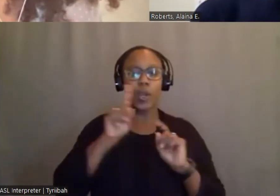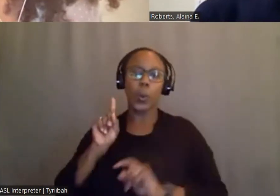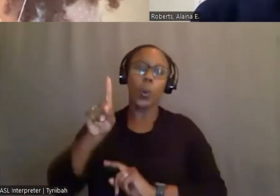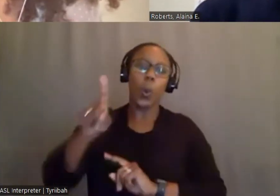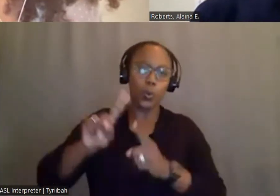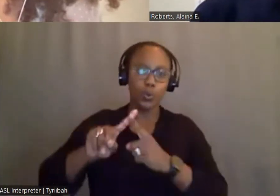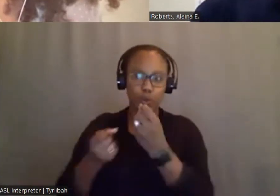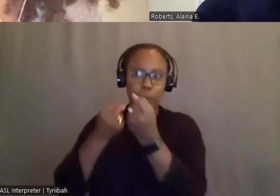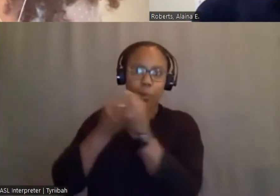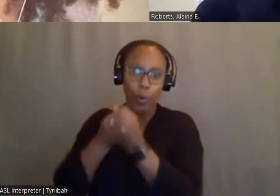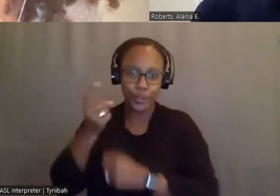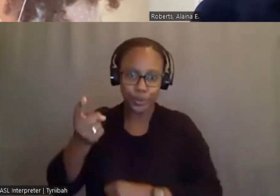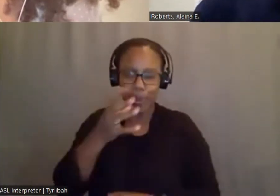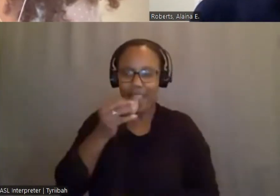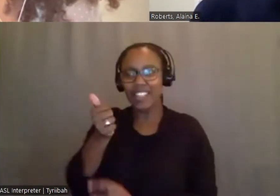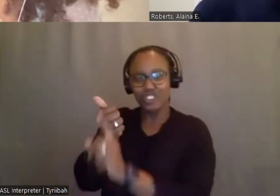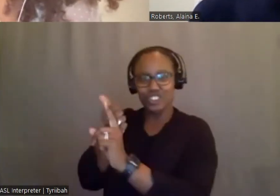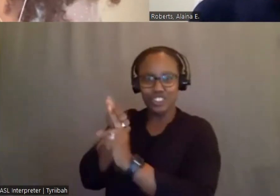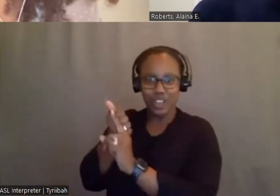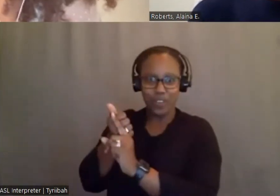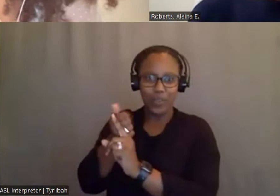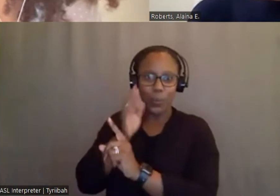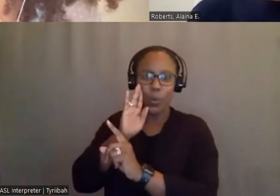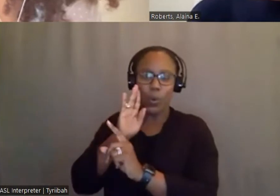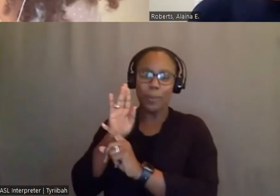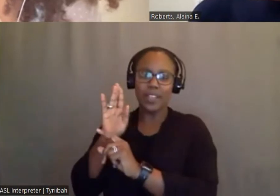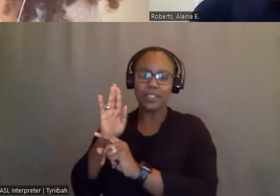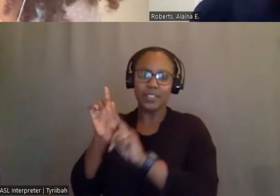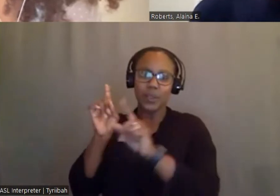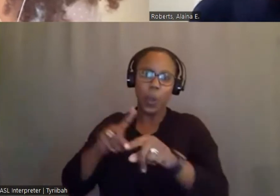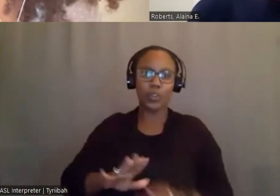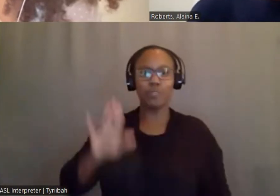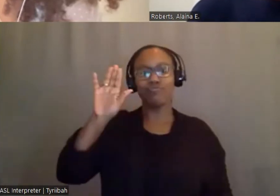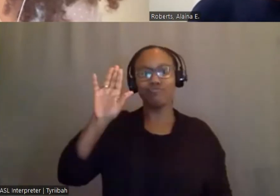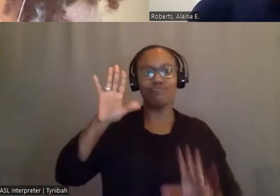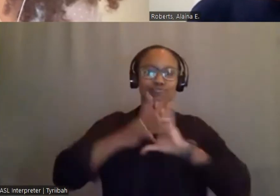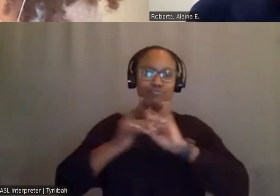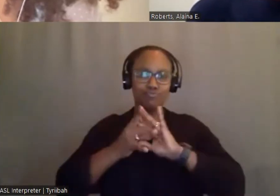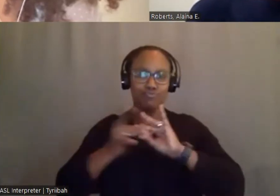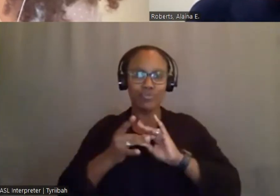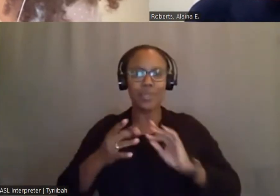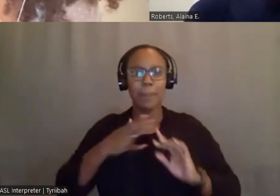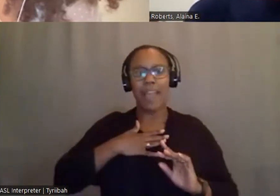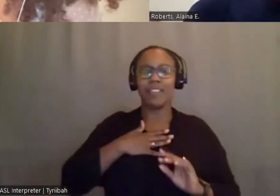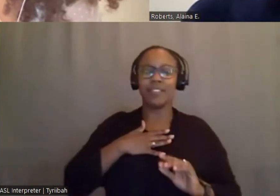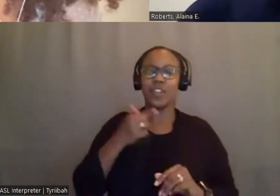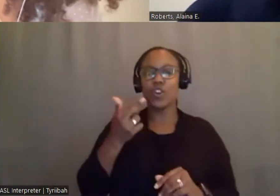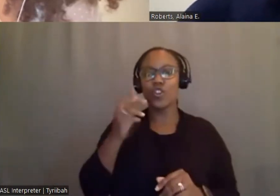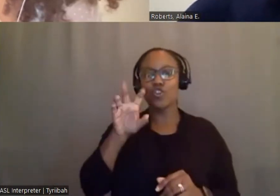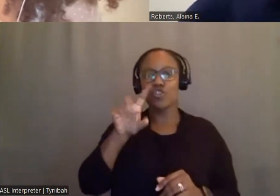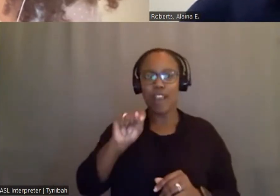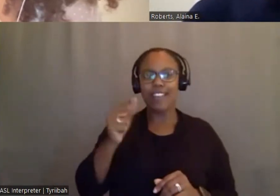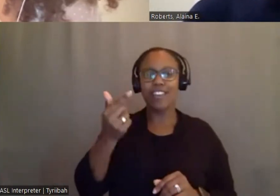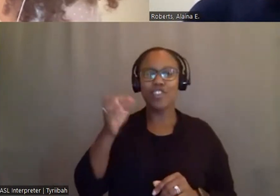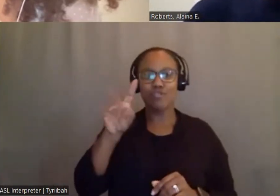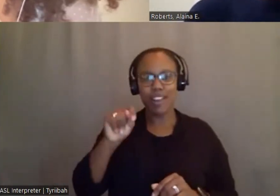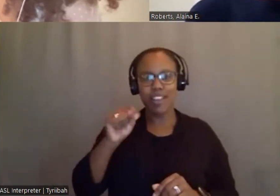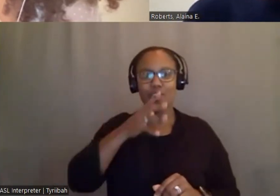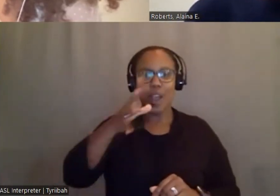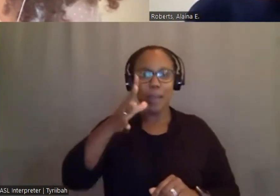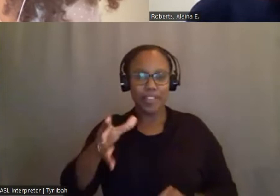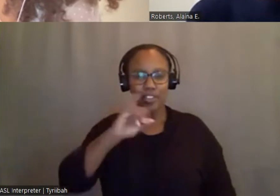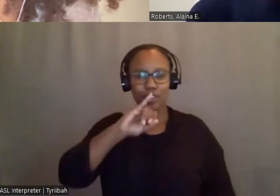is the record of my own family that I found. My great-great-grandmother, Josie Jackson, I found her in front of this